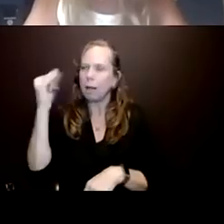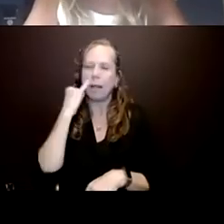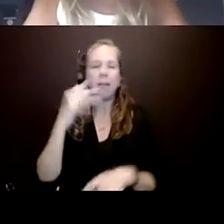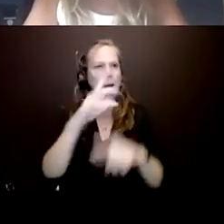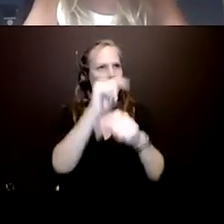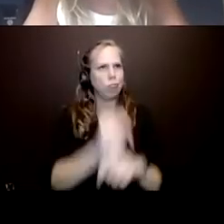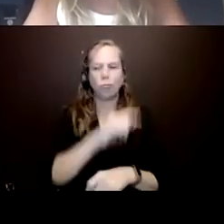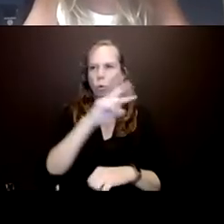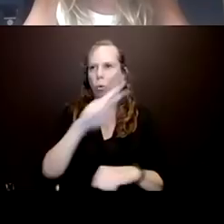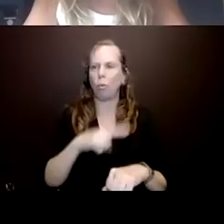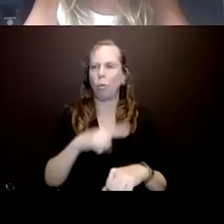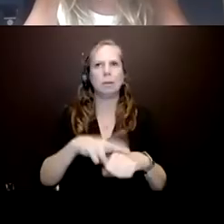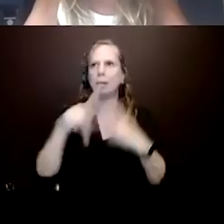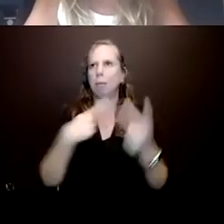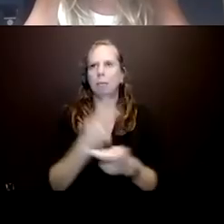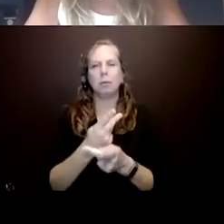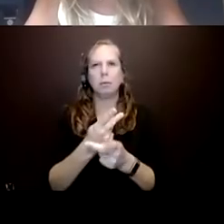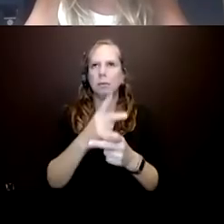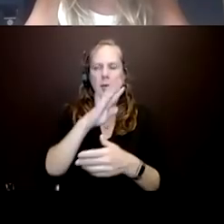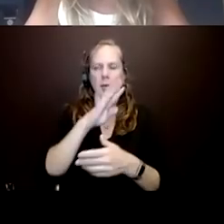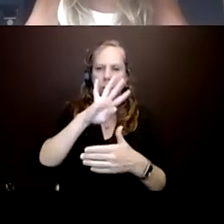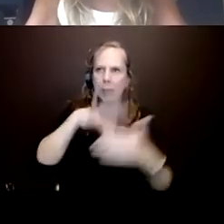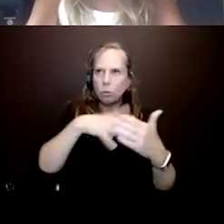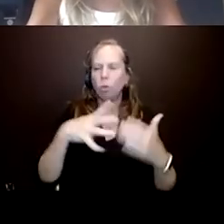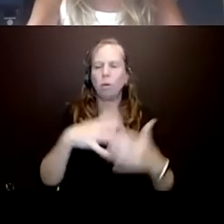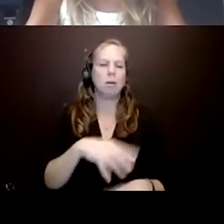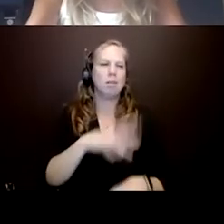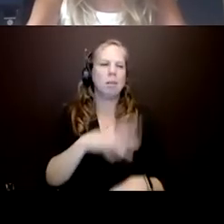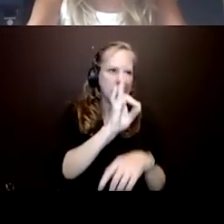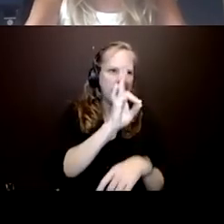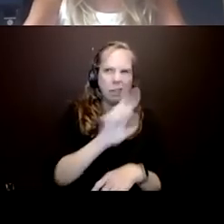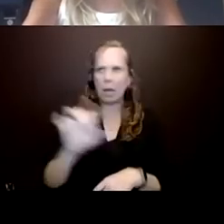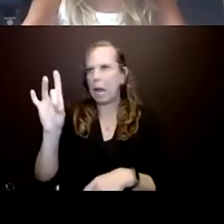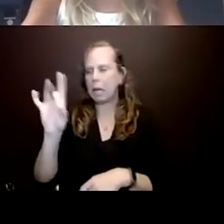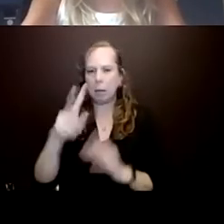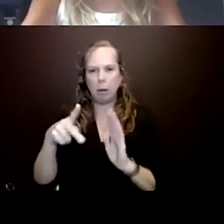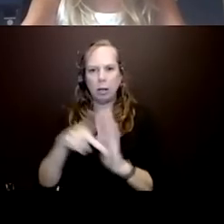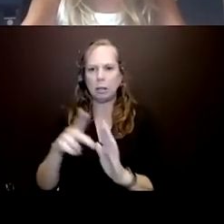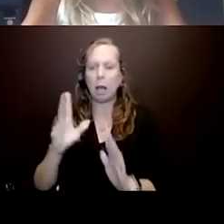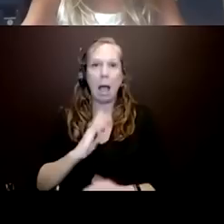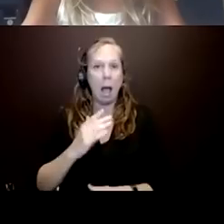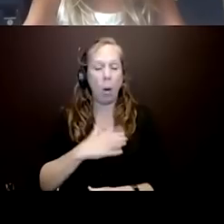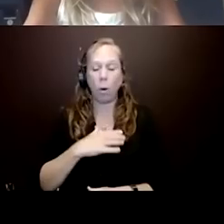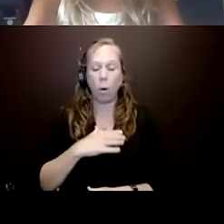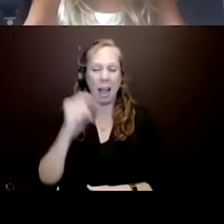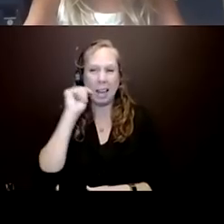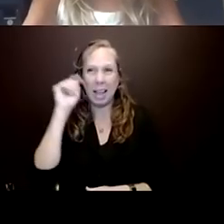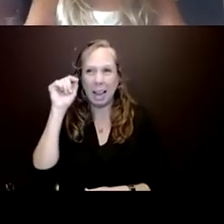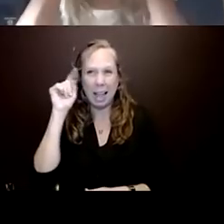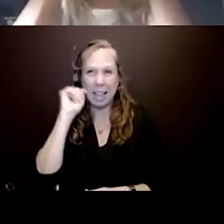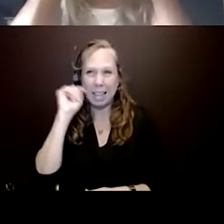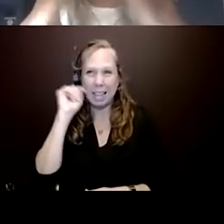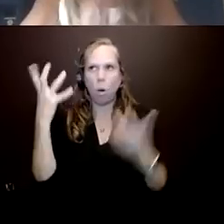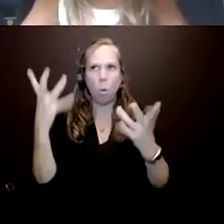schedule of 7 to 8 periods. And we didn't want our adolescents, our students in the middle, to be